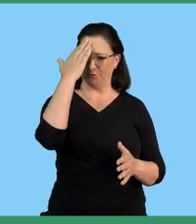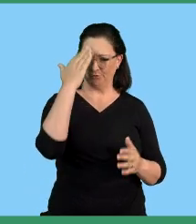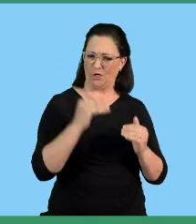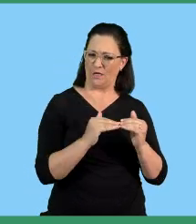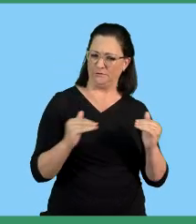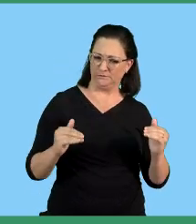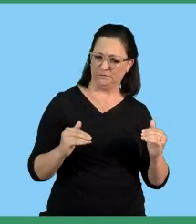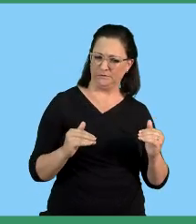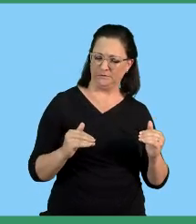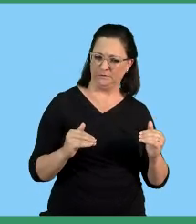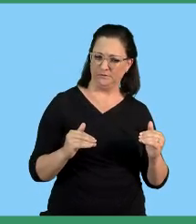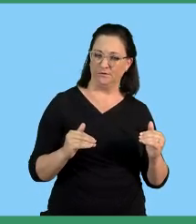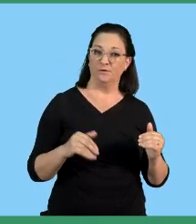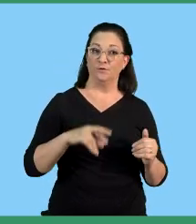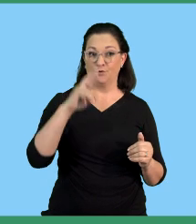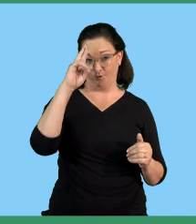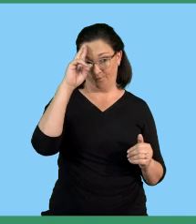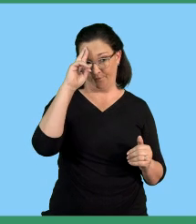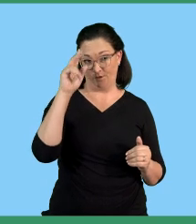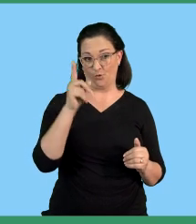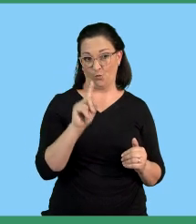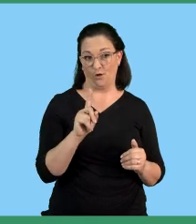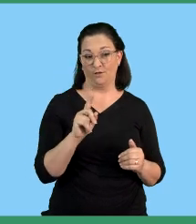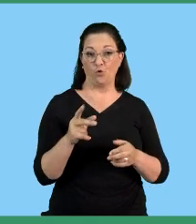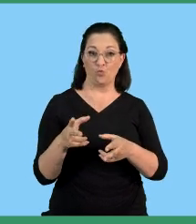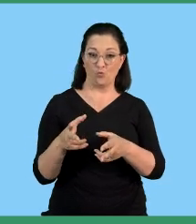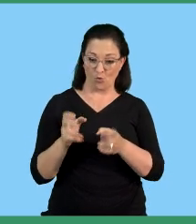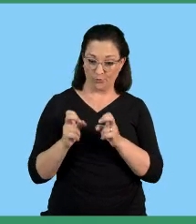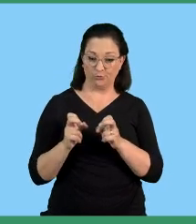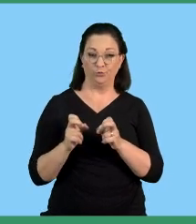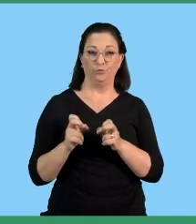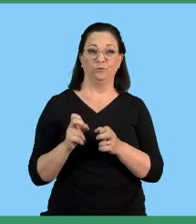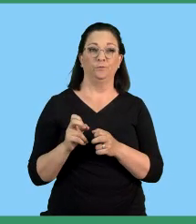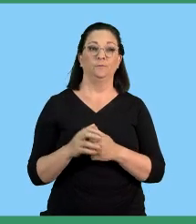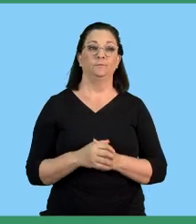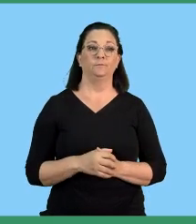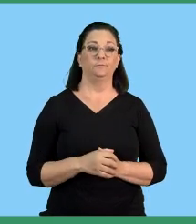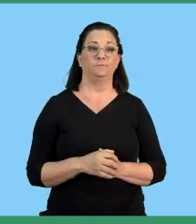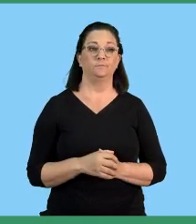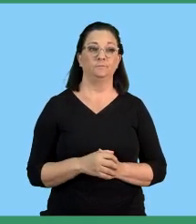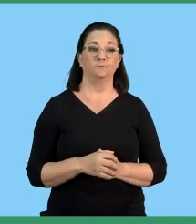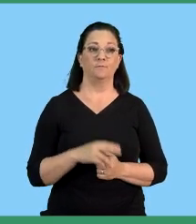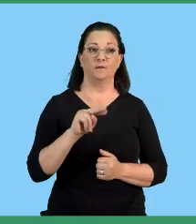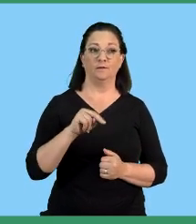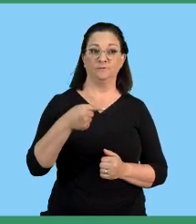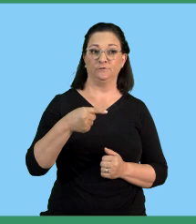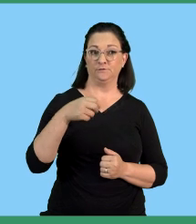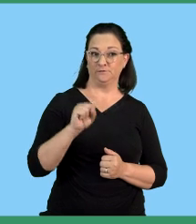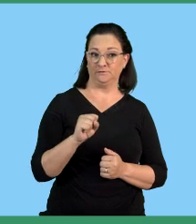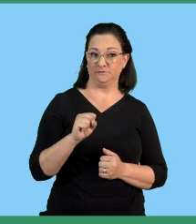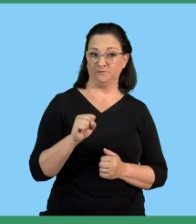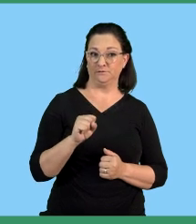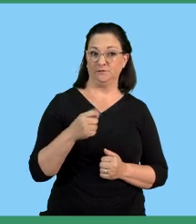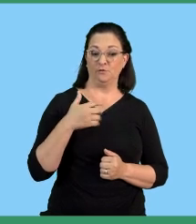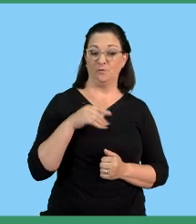that it's horizontal integration strategy? Remember they said by quoting from the scenario, right? It says here,